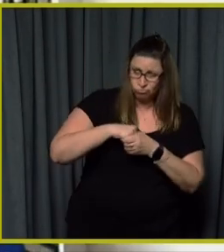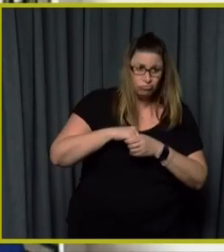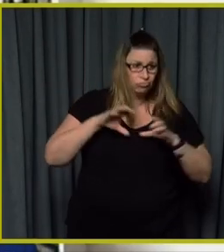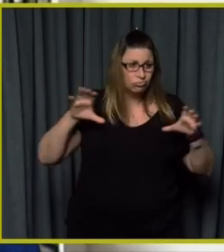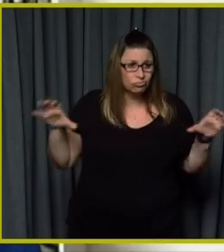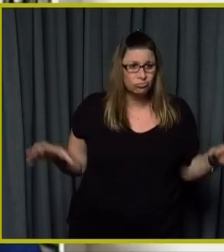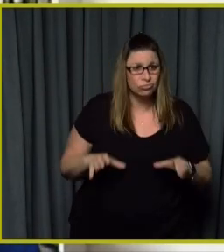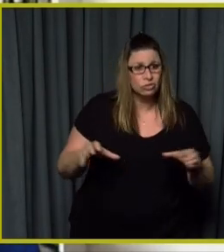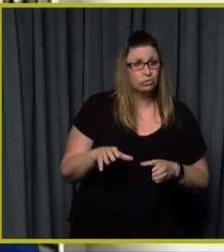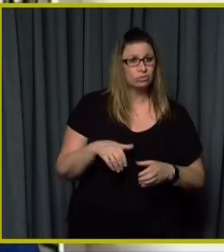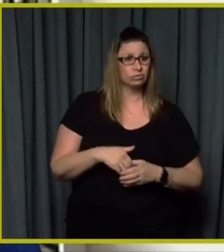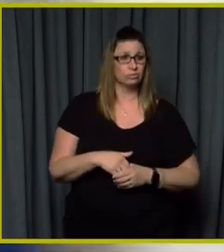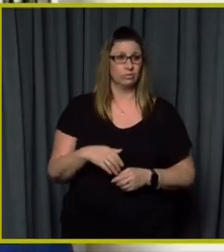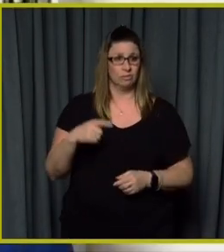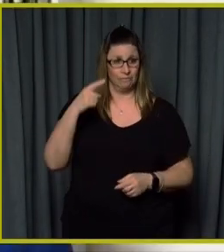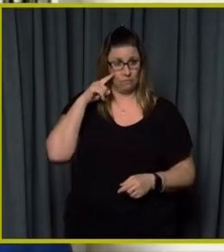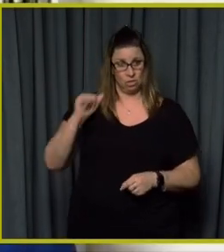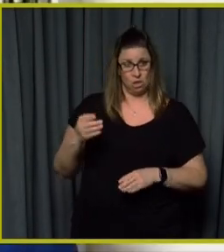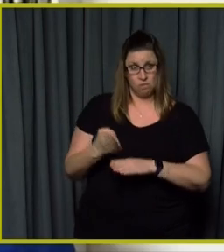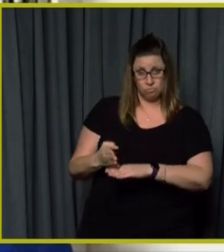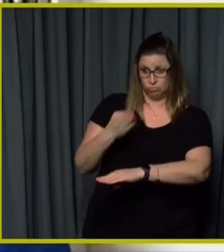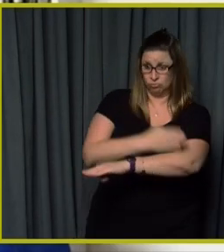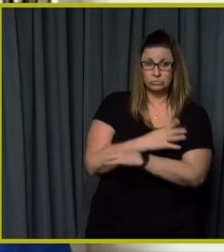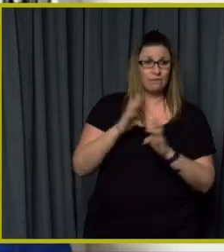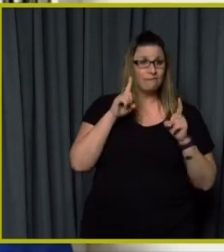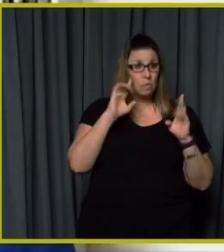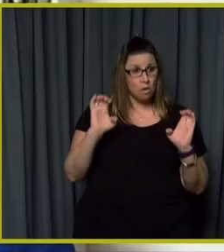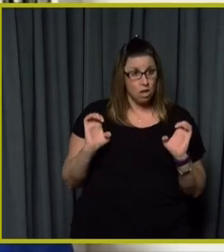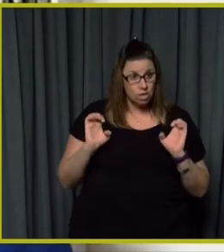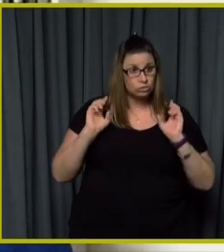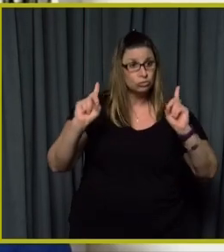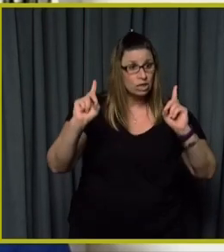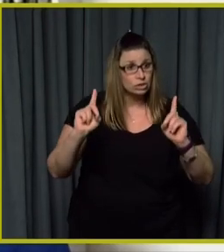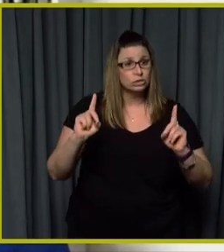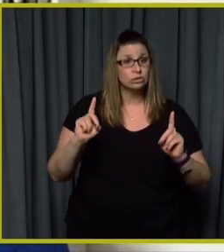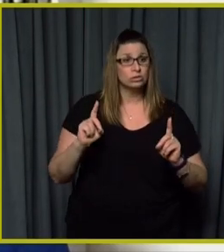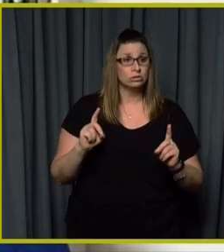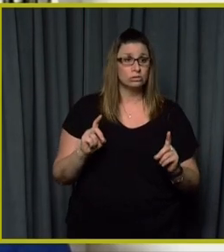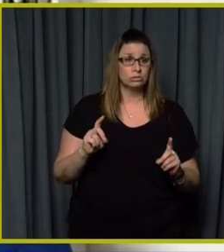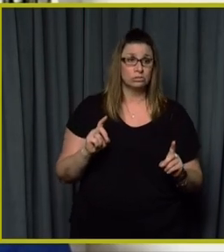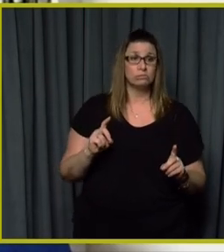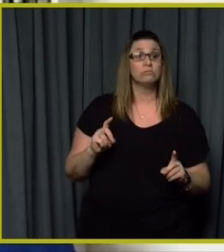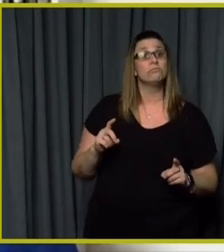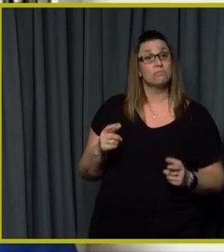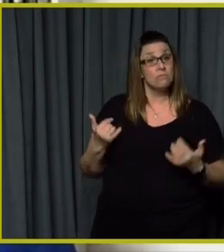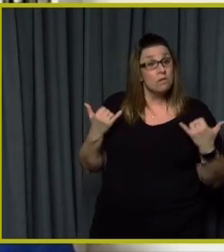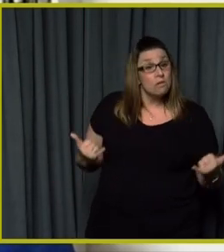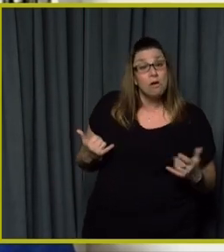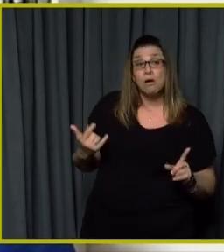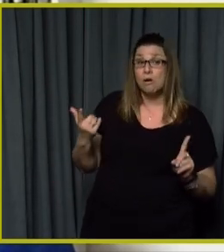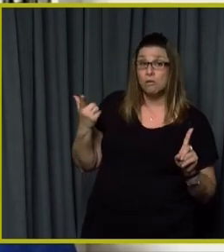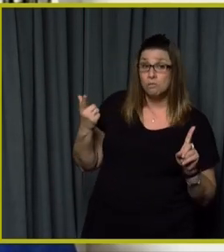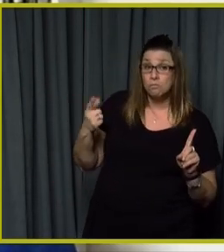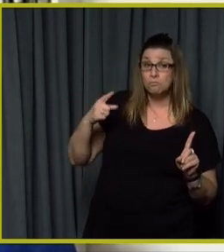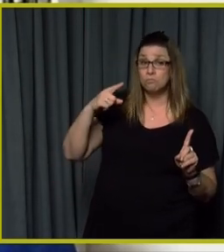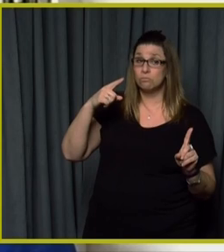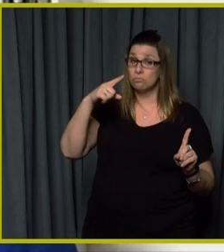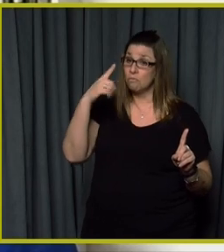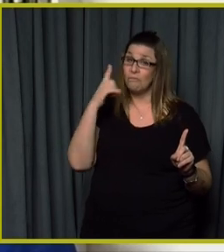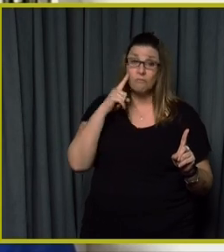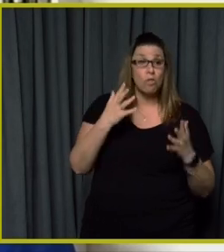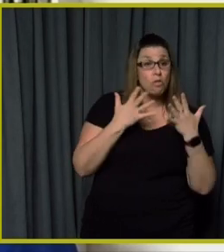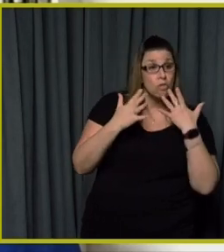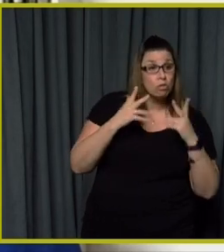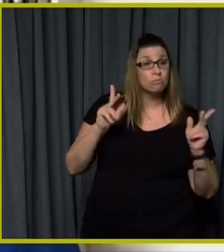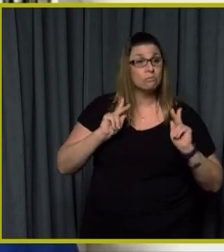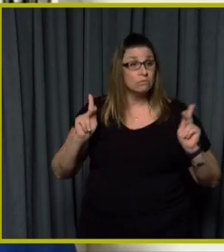for a better future. Meanwhile, Black and brown students whose schools were denied